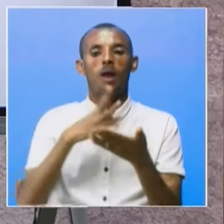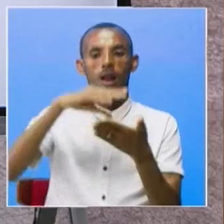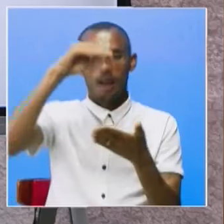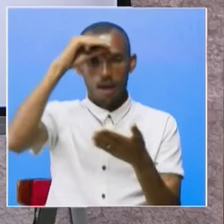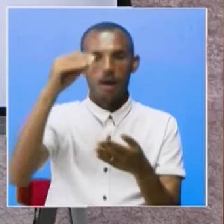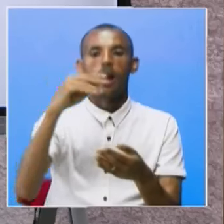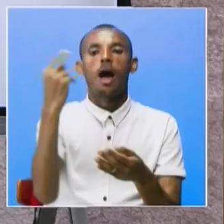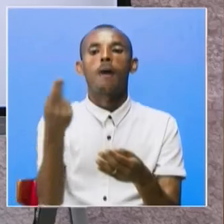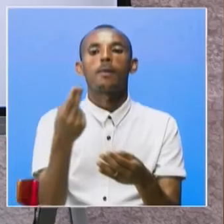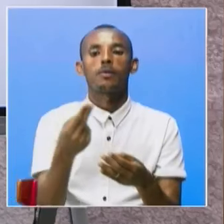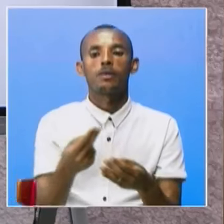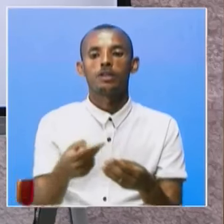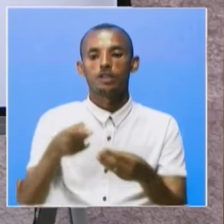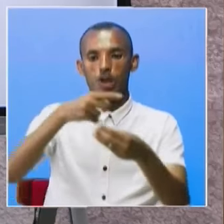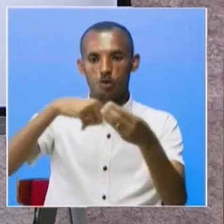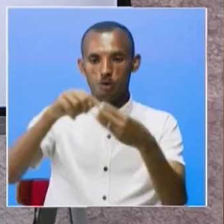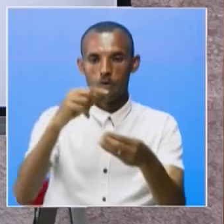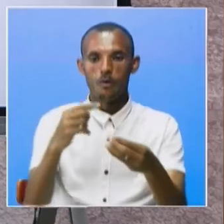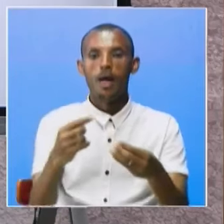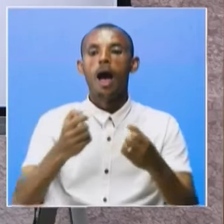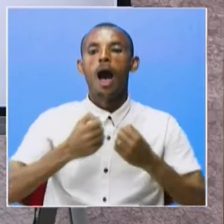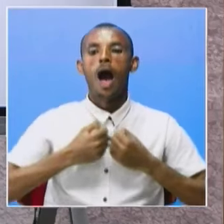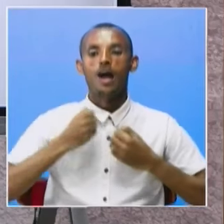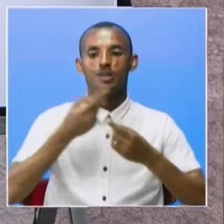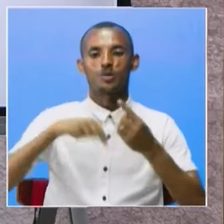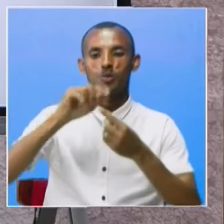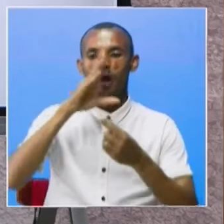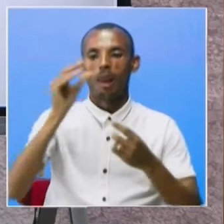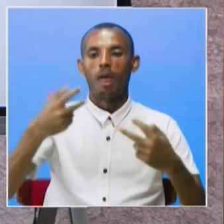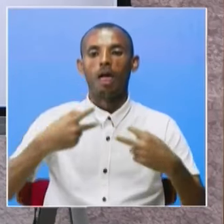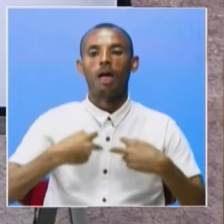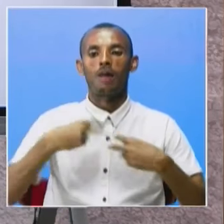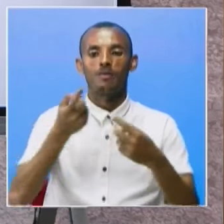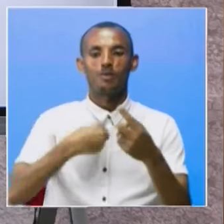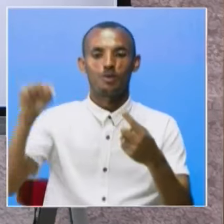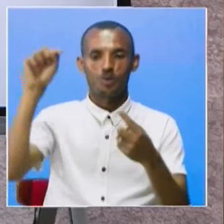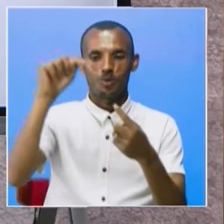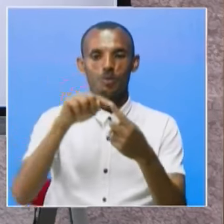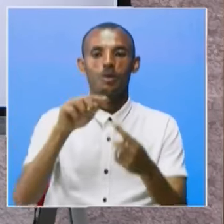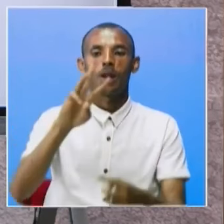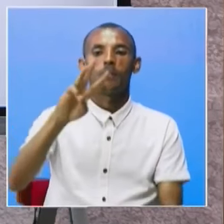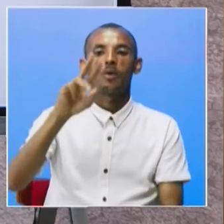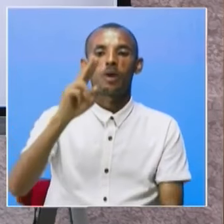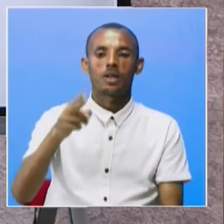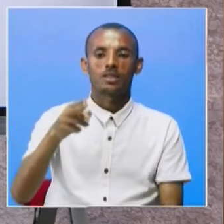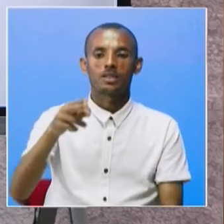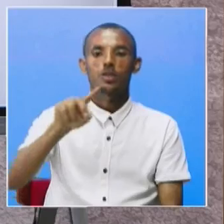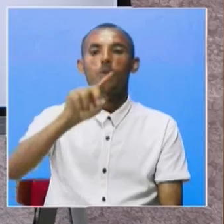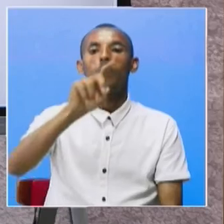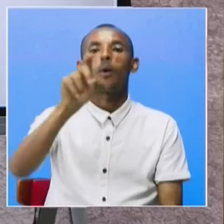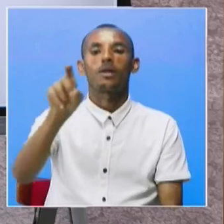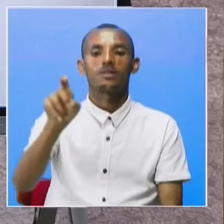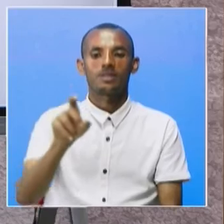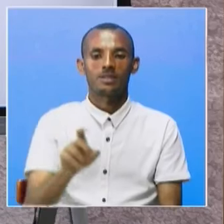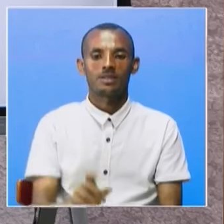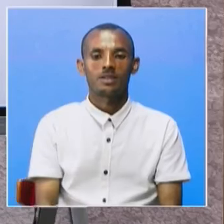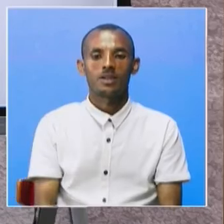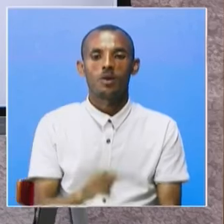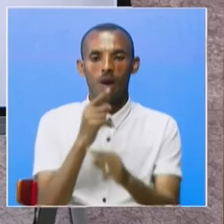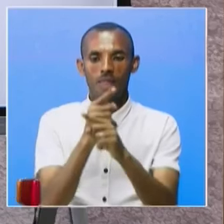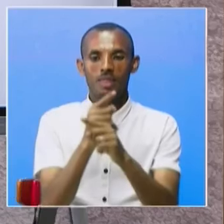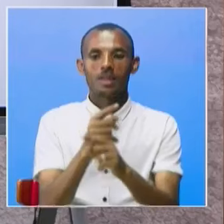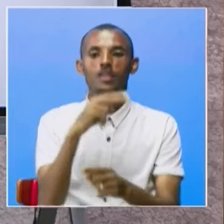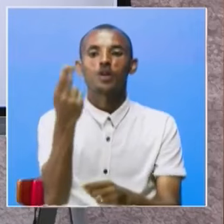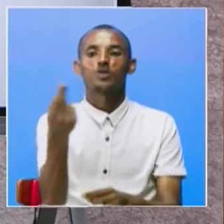use of has to and have to, yeah, within the WH questions, all right? The use